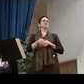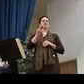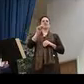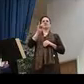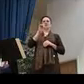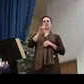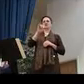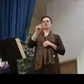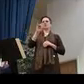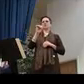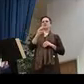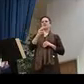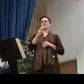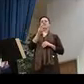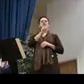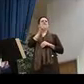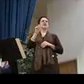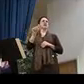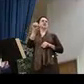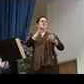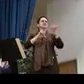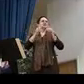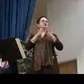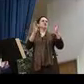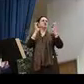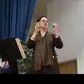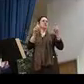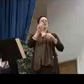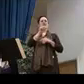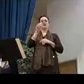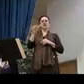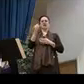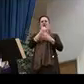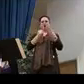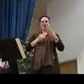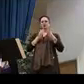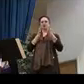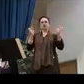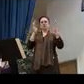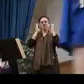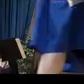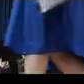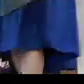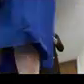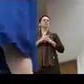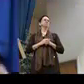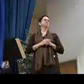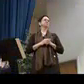Education, Associate of Arts. Alice